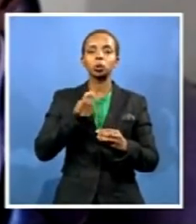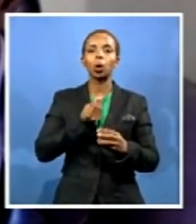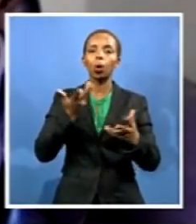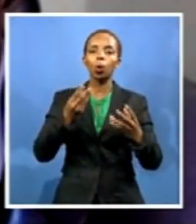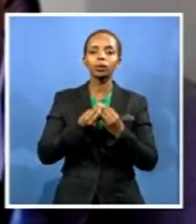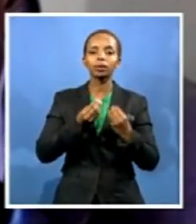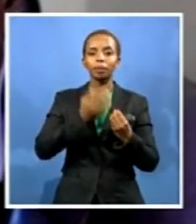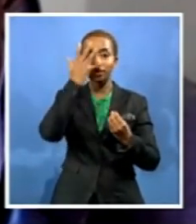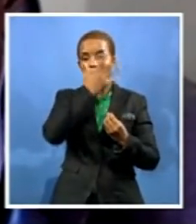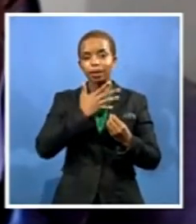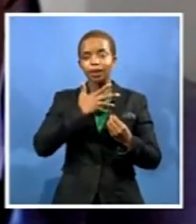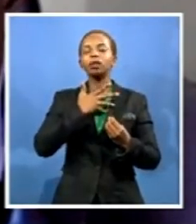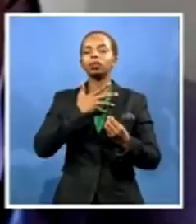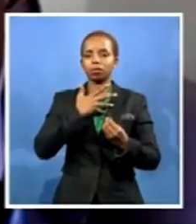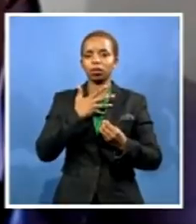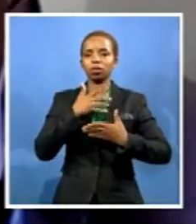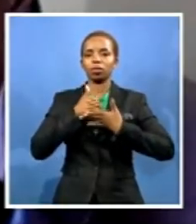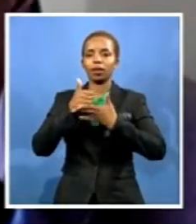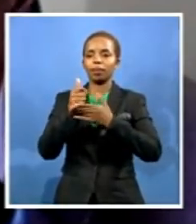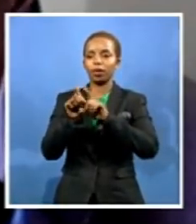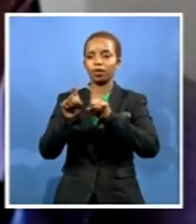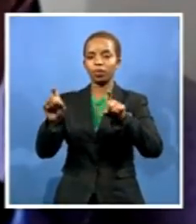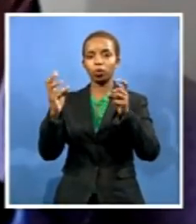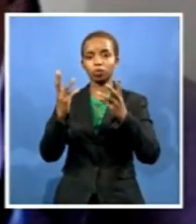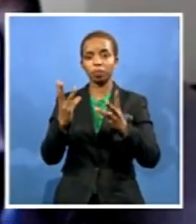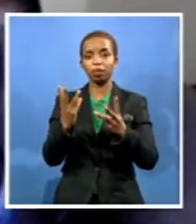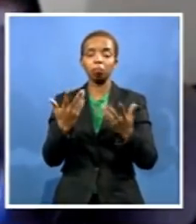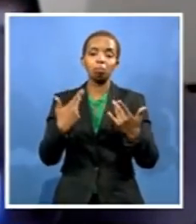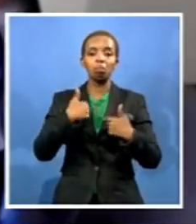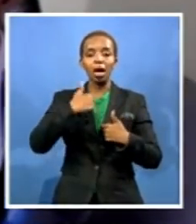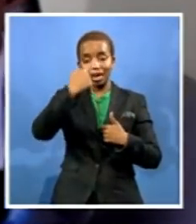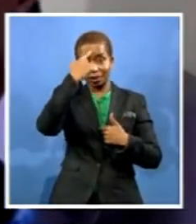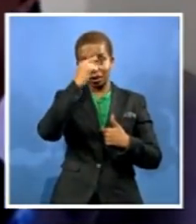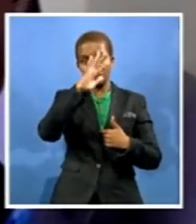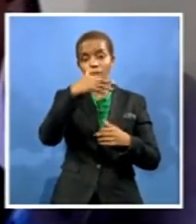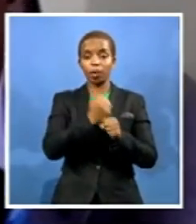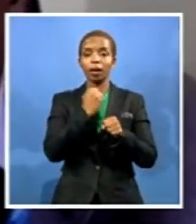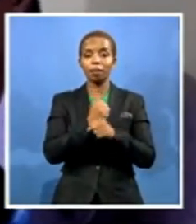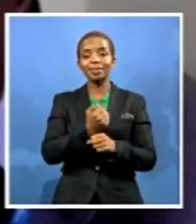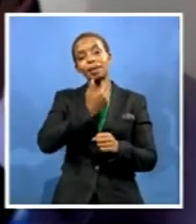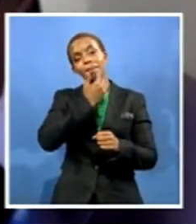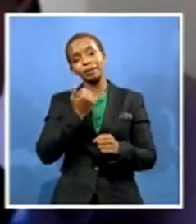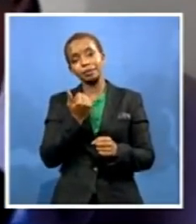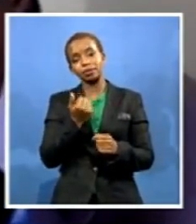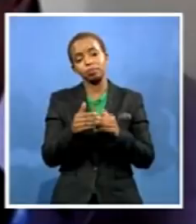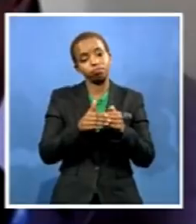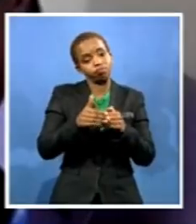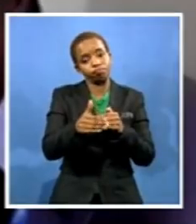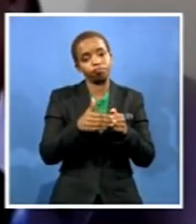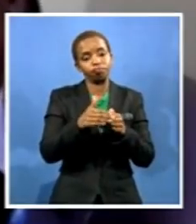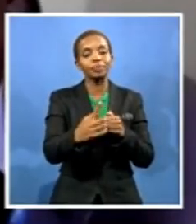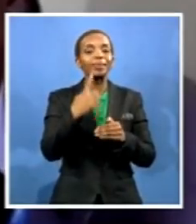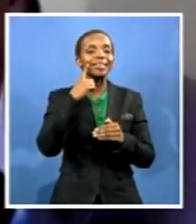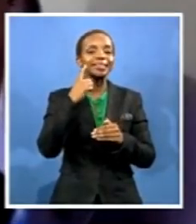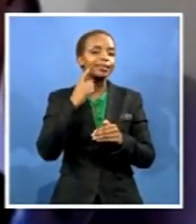what the situation that we get, and it may not be easy, but possibly we could get a hand on a few of those cases